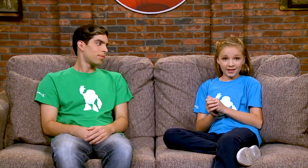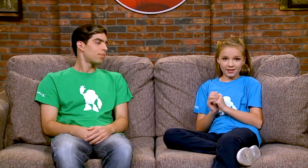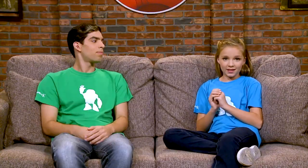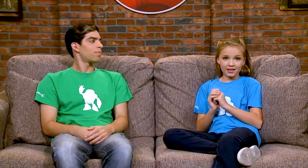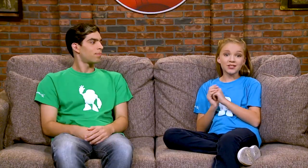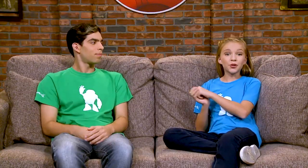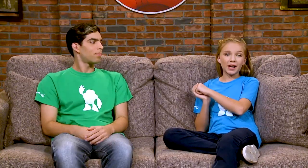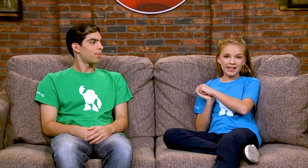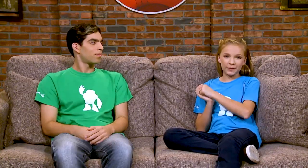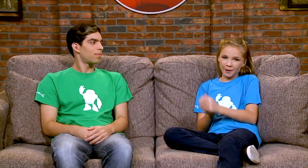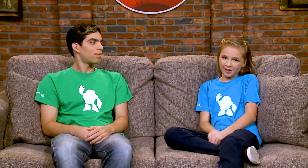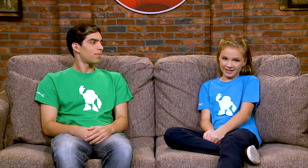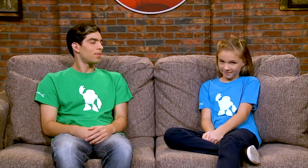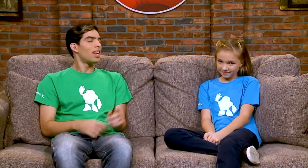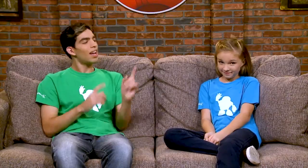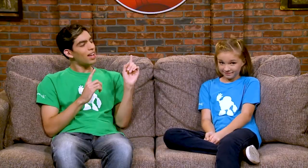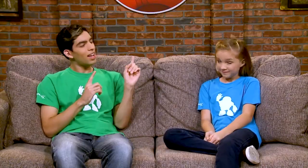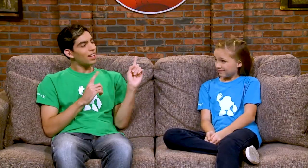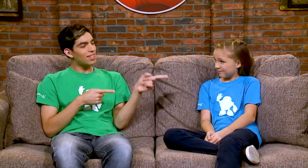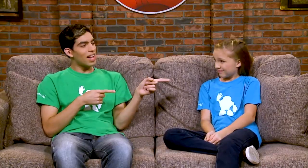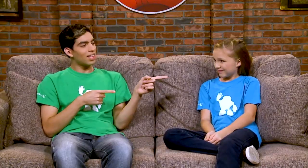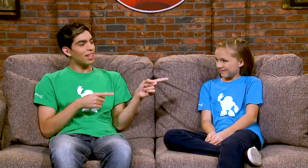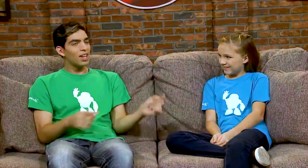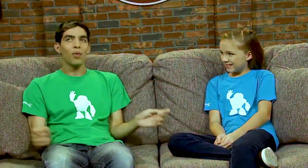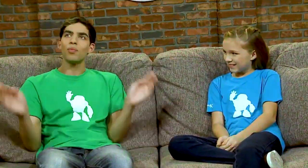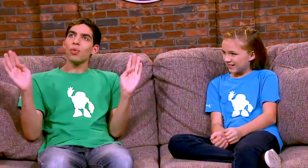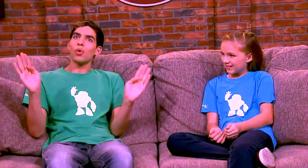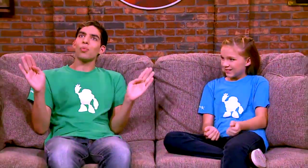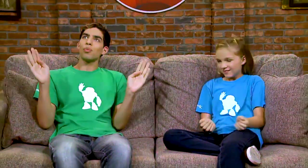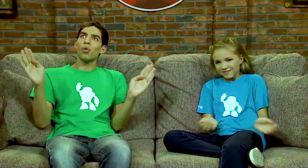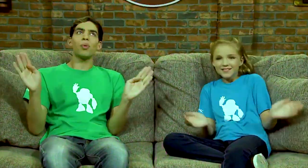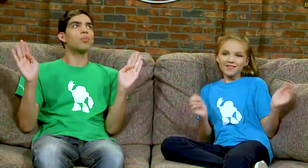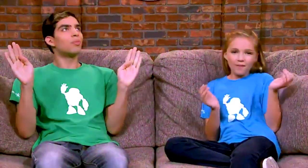a pass, he still got to have a party. Exactly.